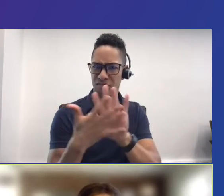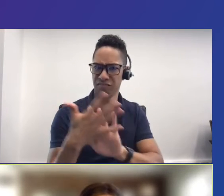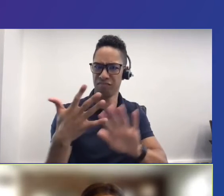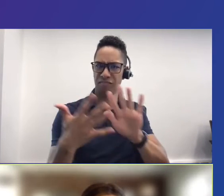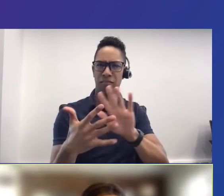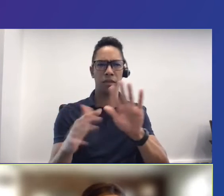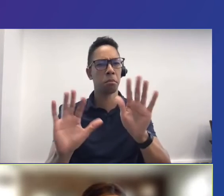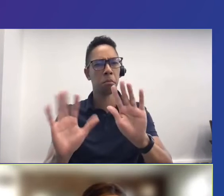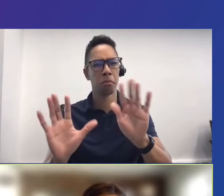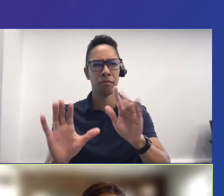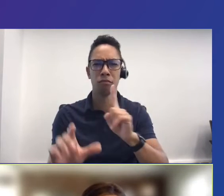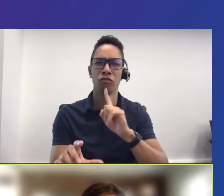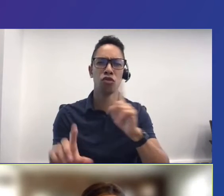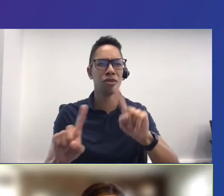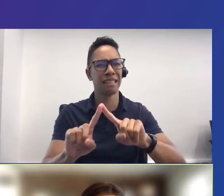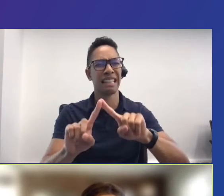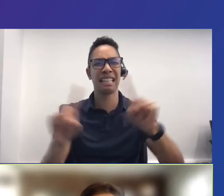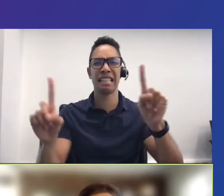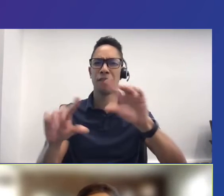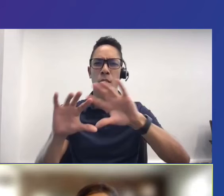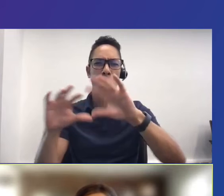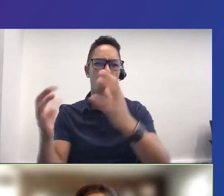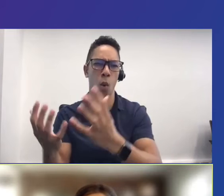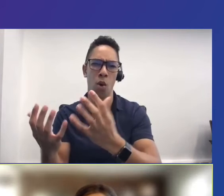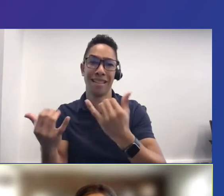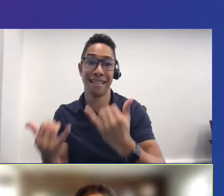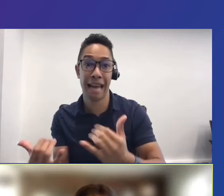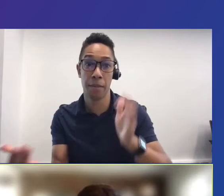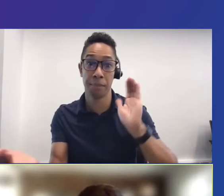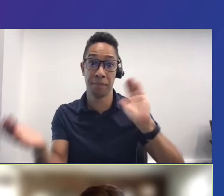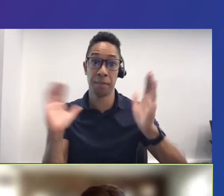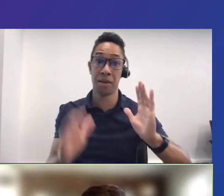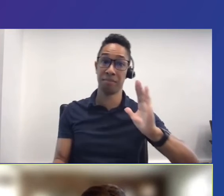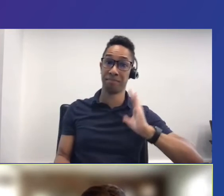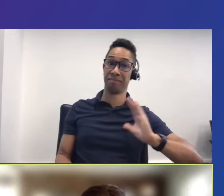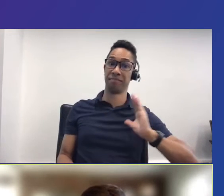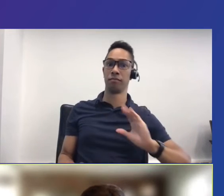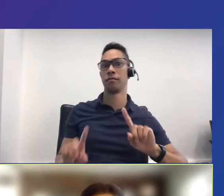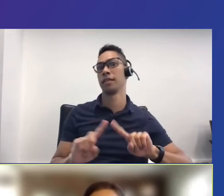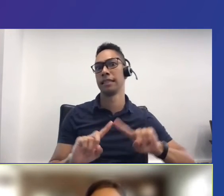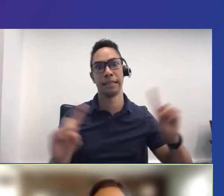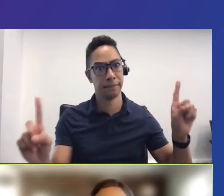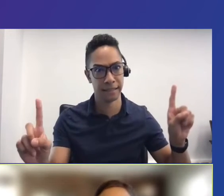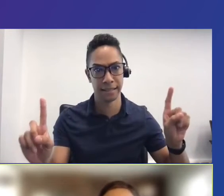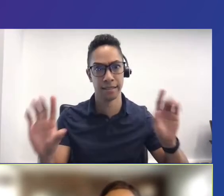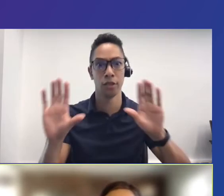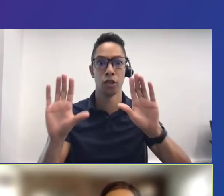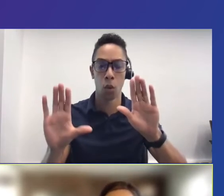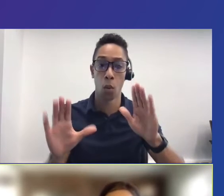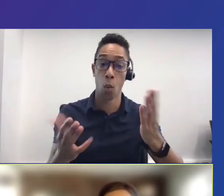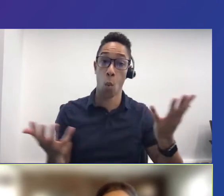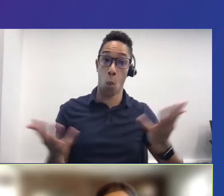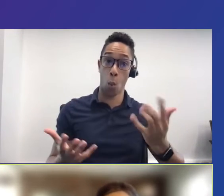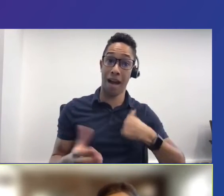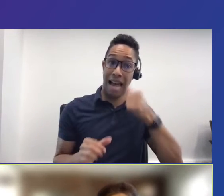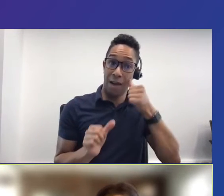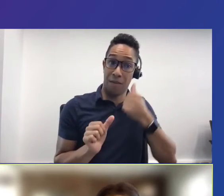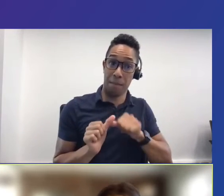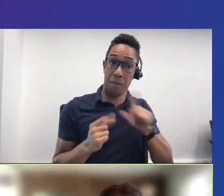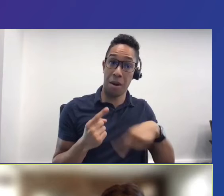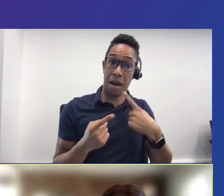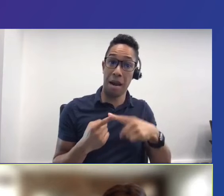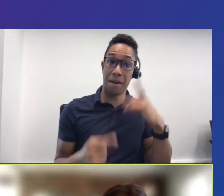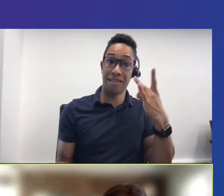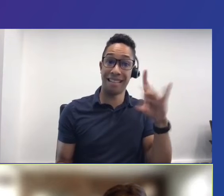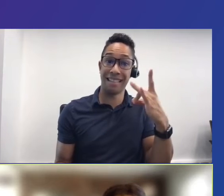is a very, very different dance world right now. And so the things I remember about the 80s, I didn't really get